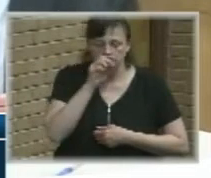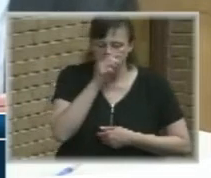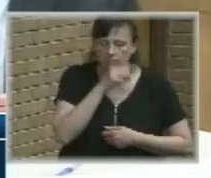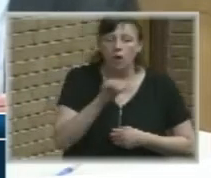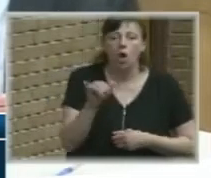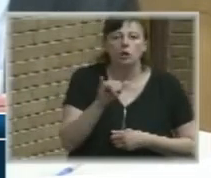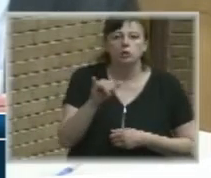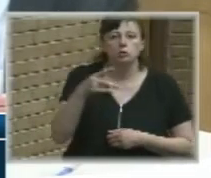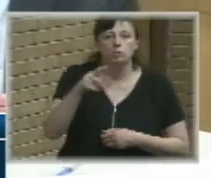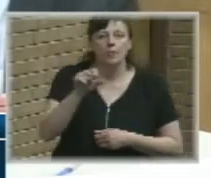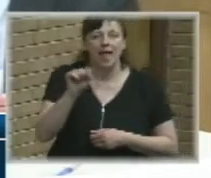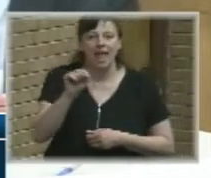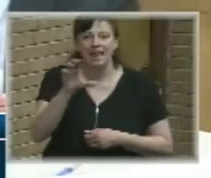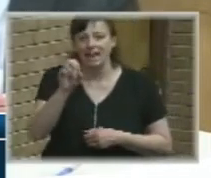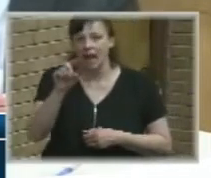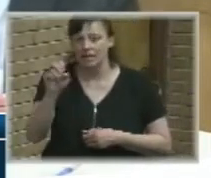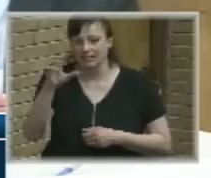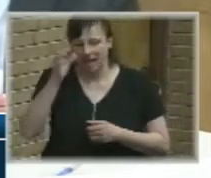Inc. in the amount of